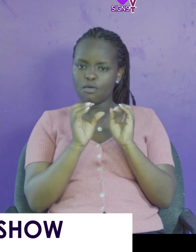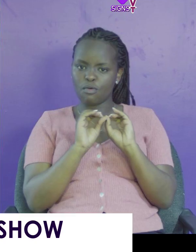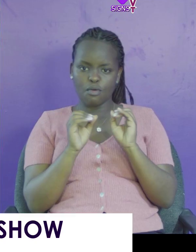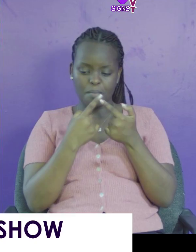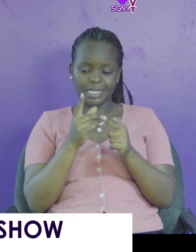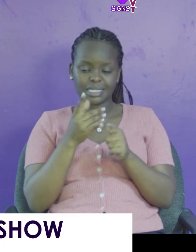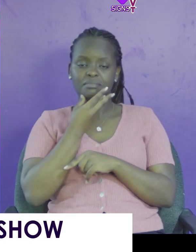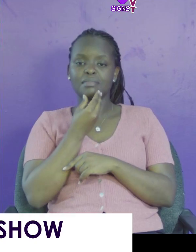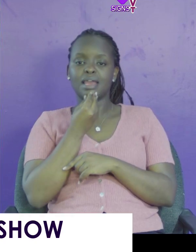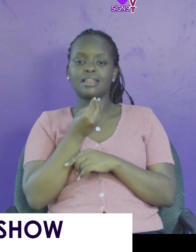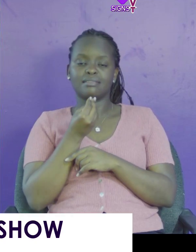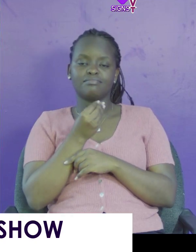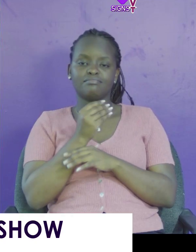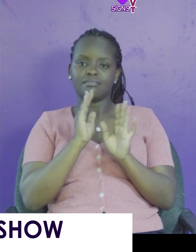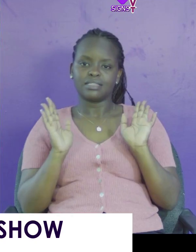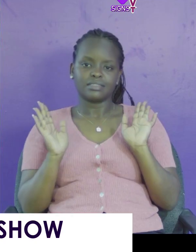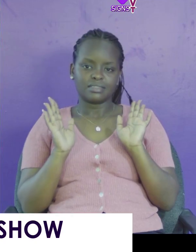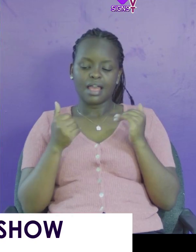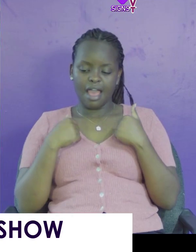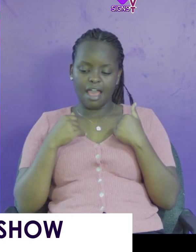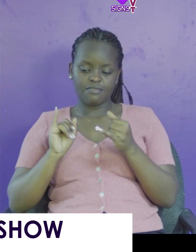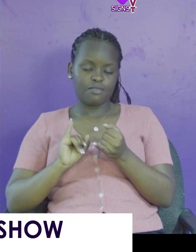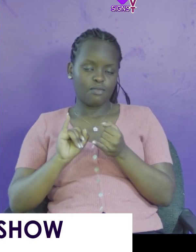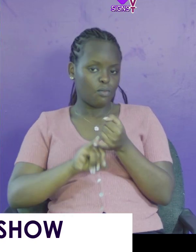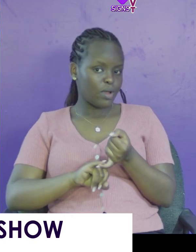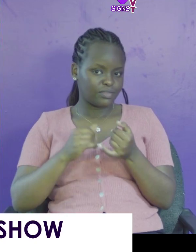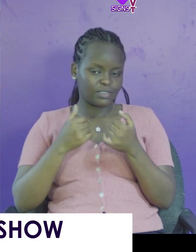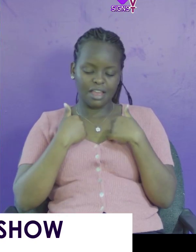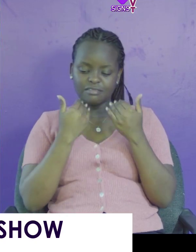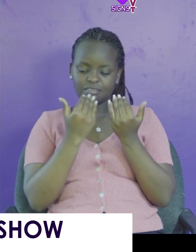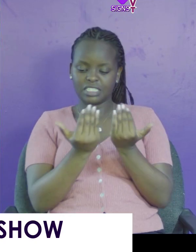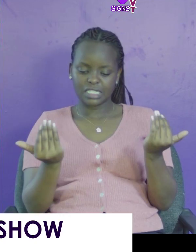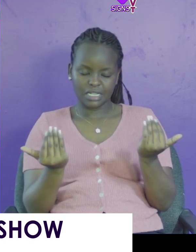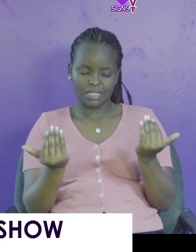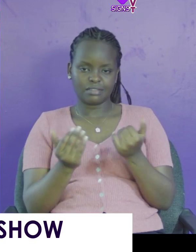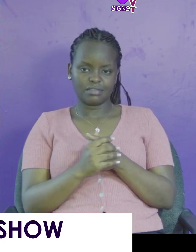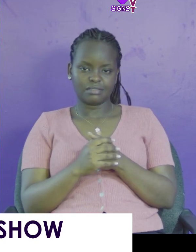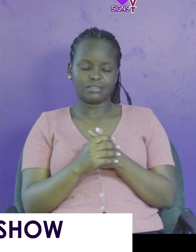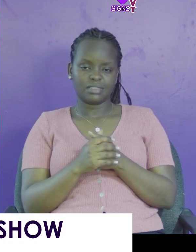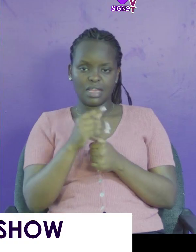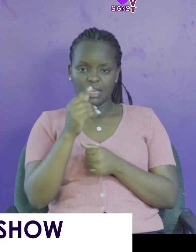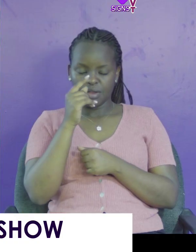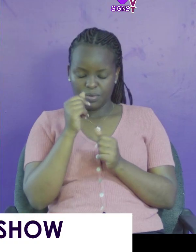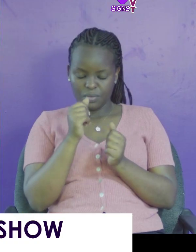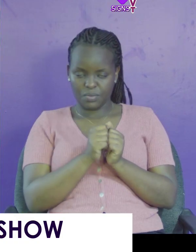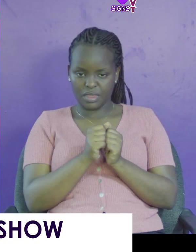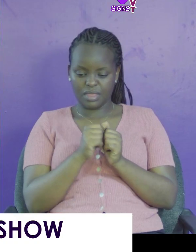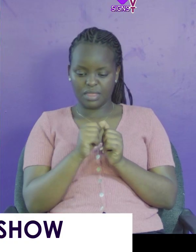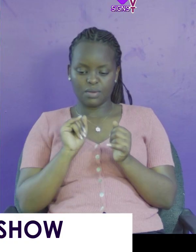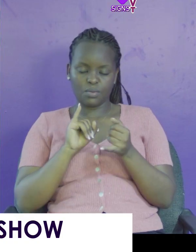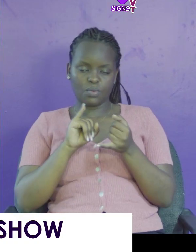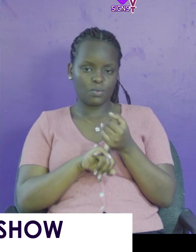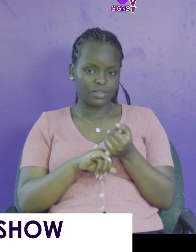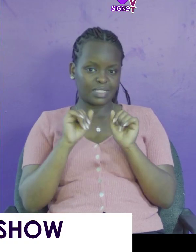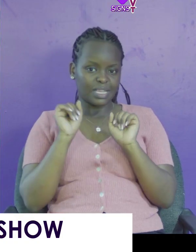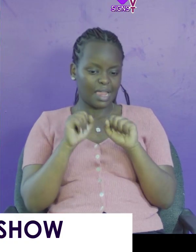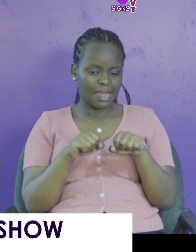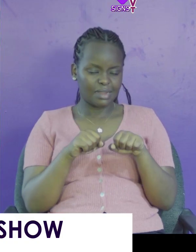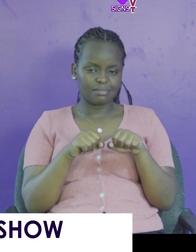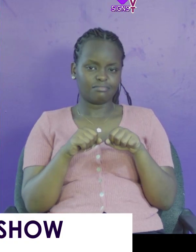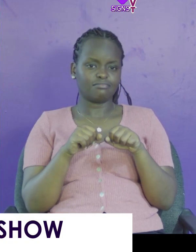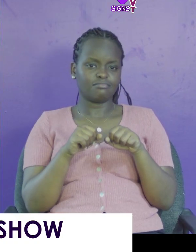men. They have wives, they have children, they have sad children with those wives. Yeah. And they can still,